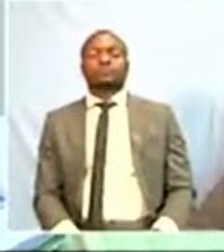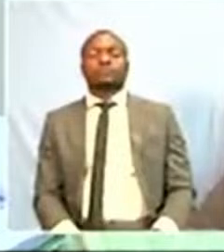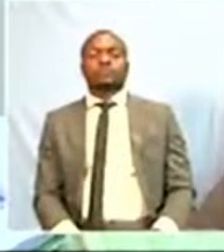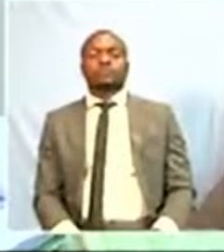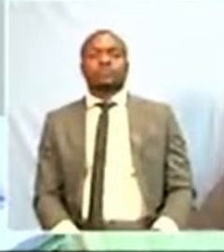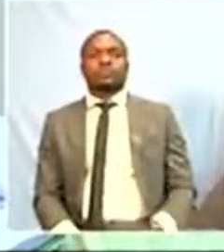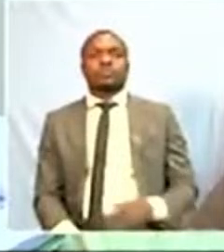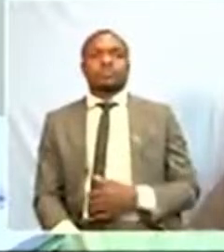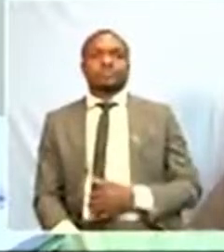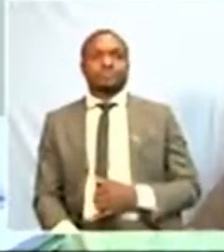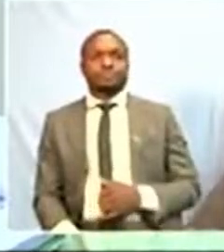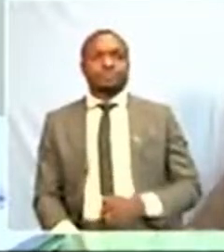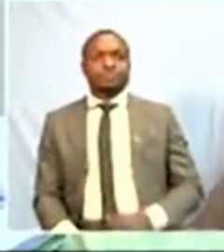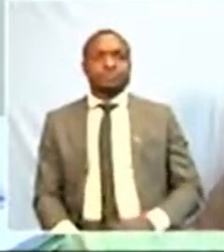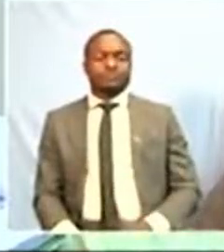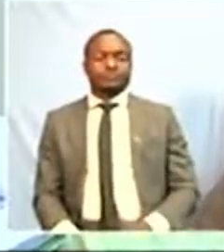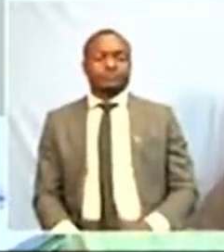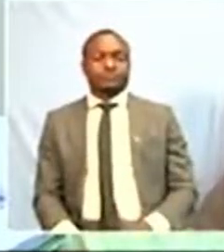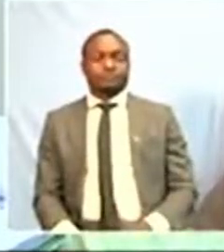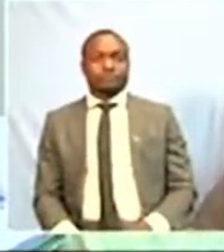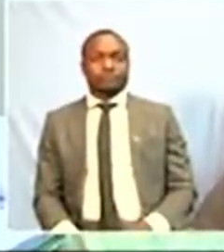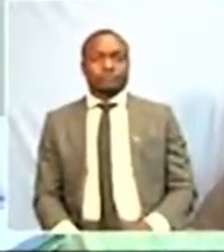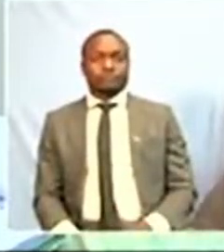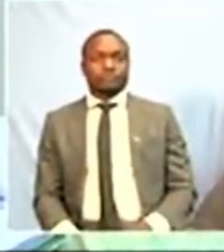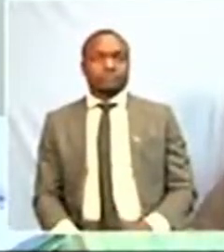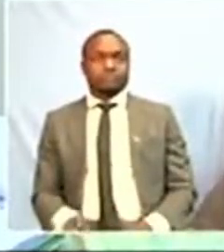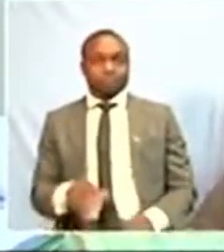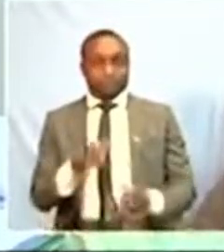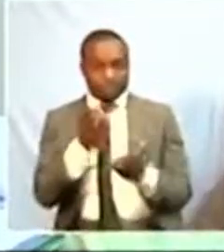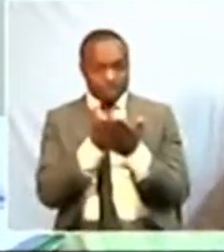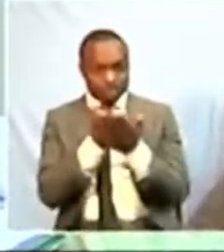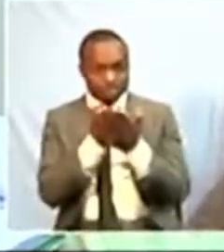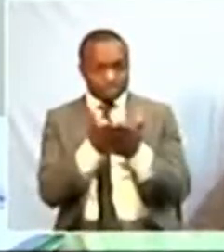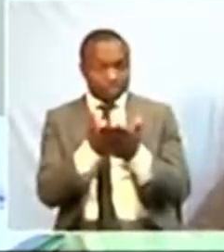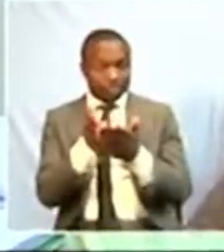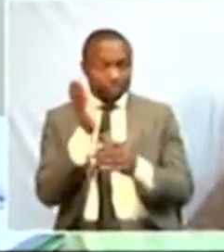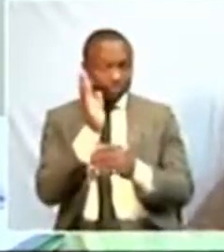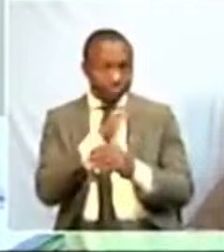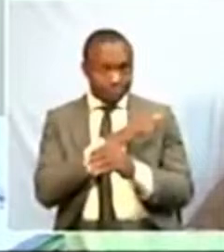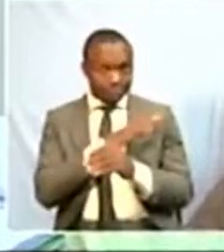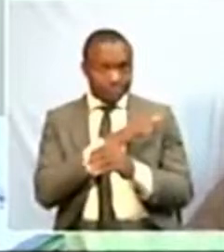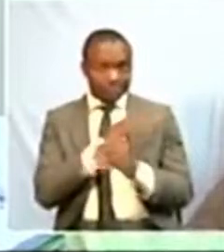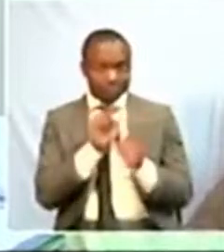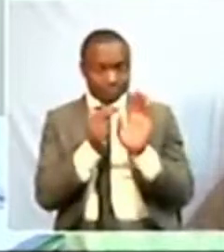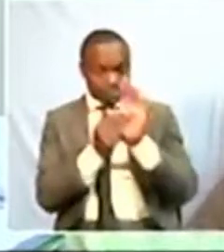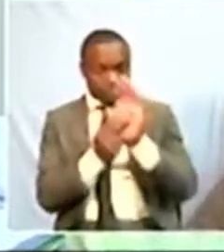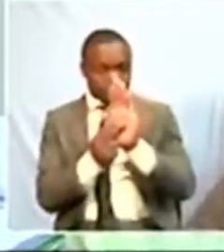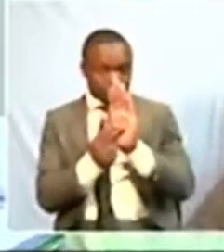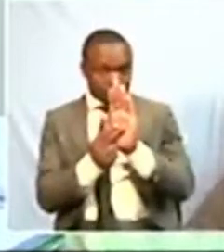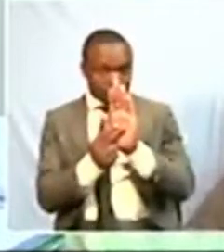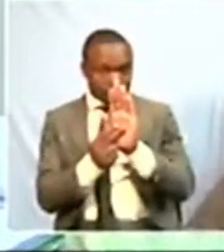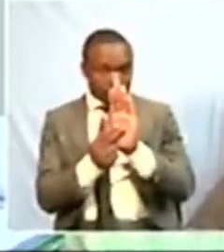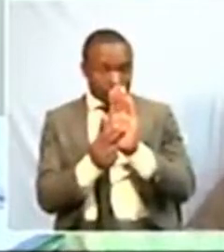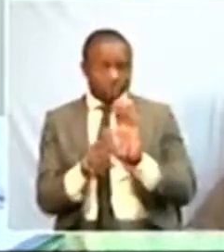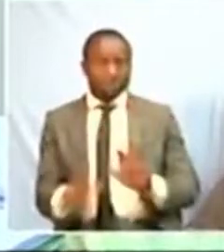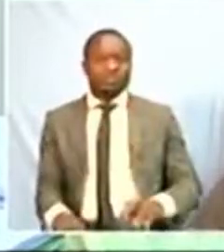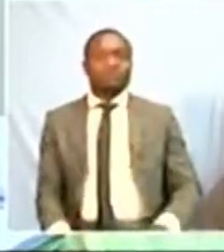Chair, I refer to the earlier submission where I indicated that I think it was